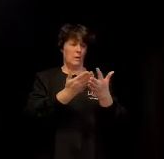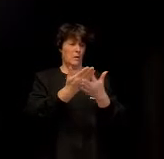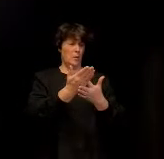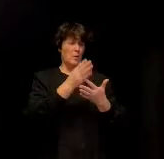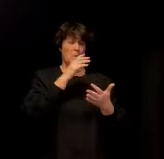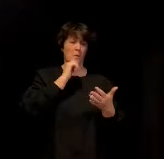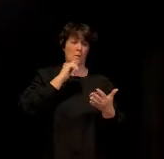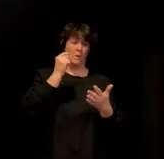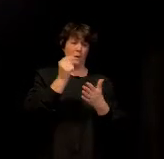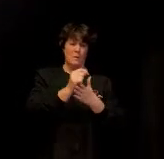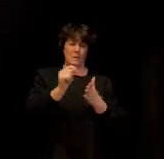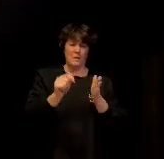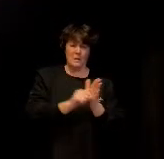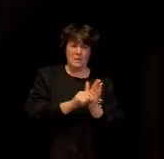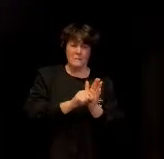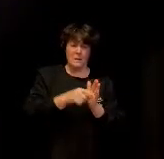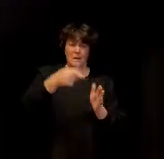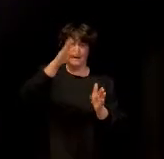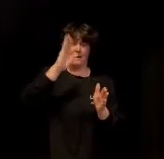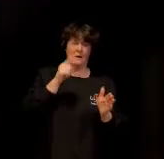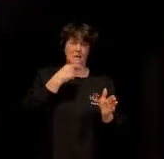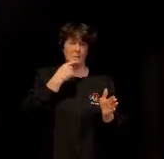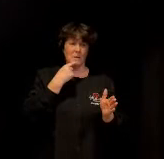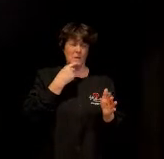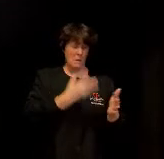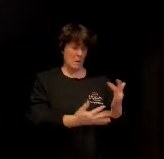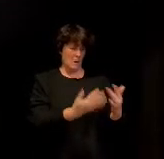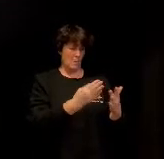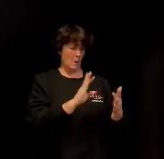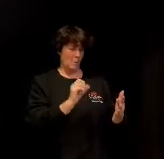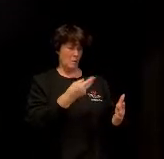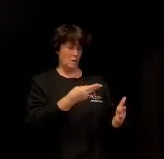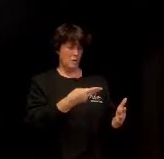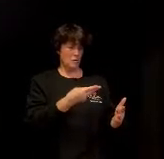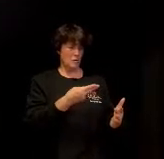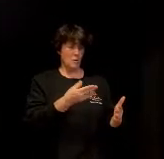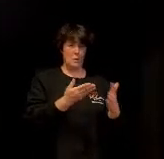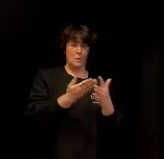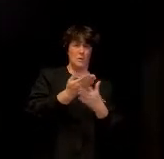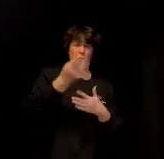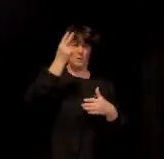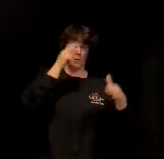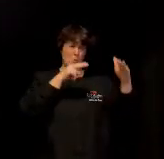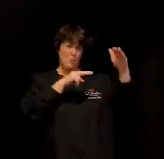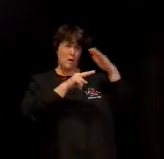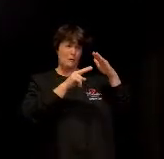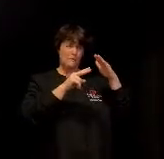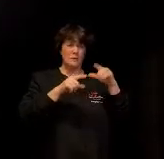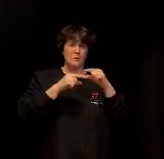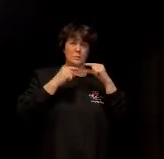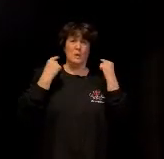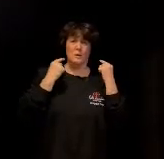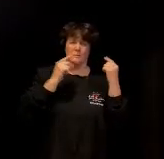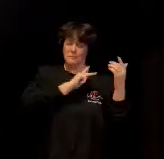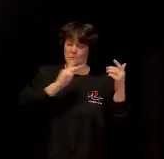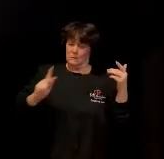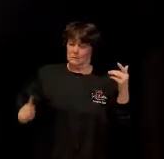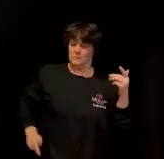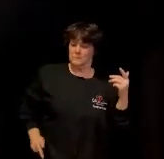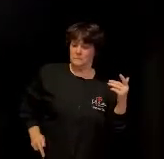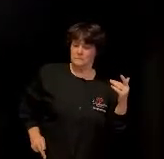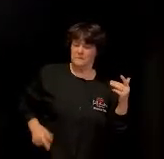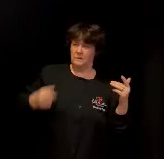Old Testament, God speaking through burning bushes and prophets and priests and kings. And